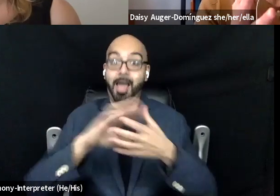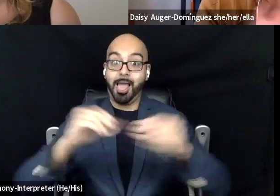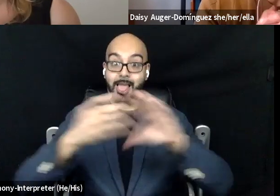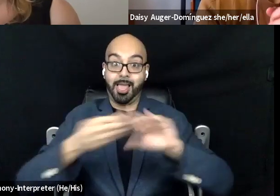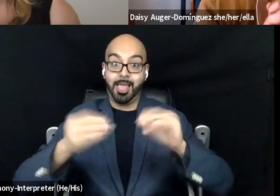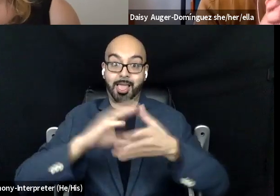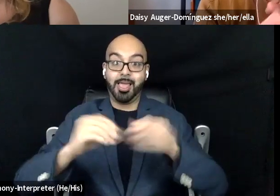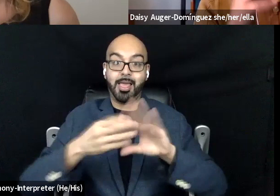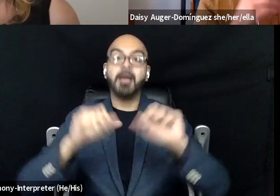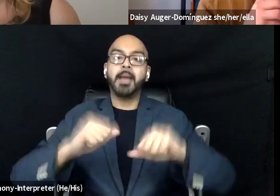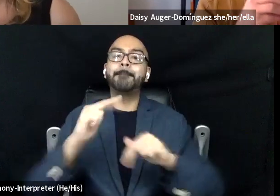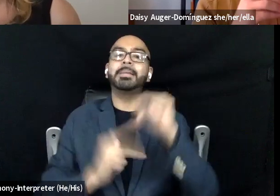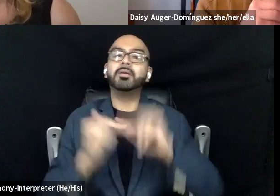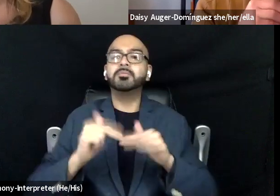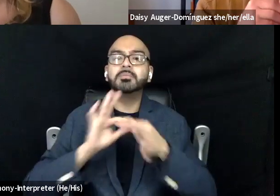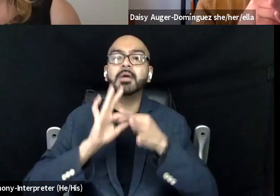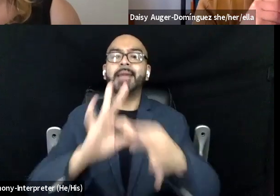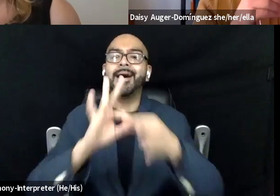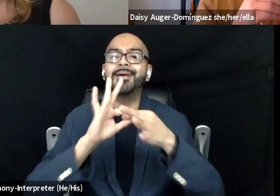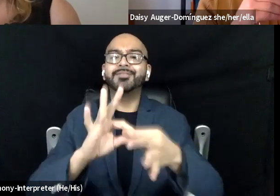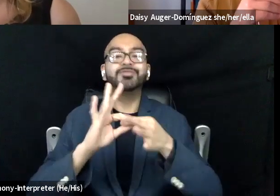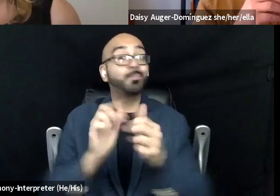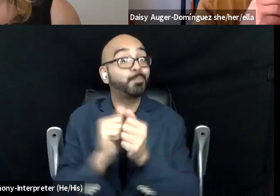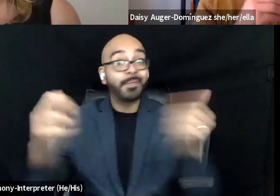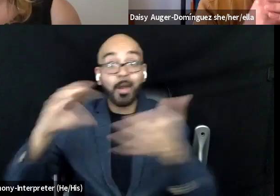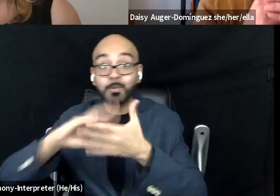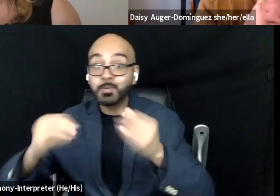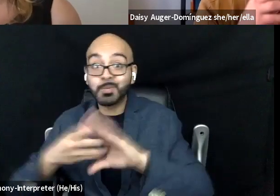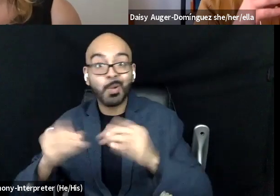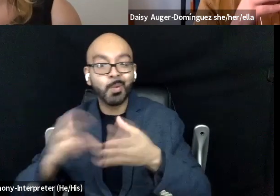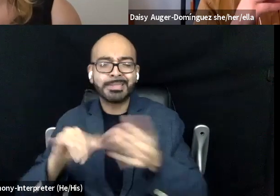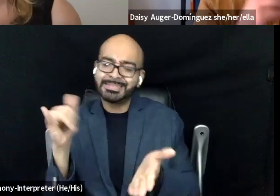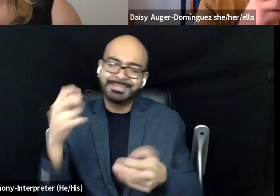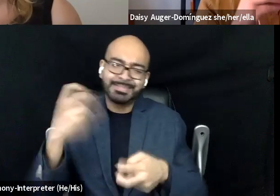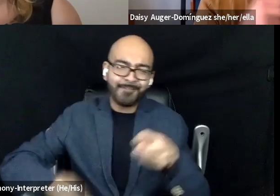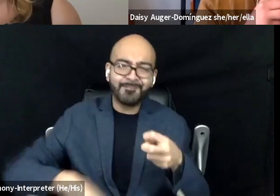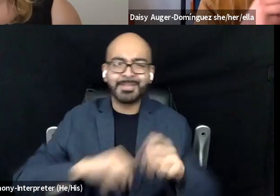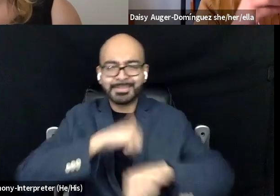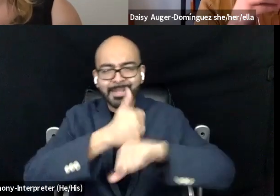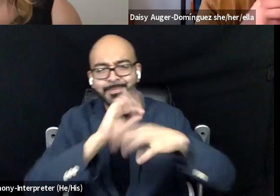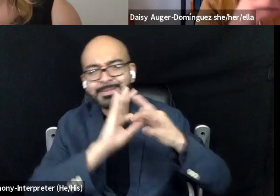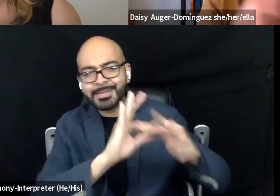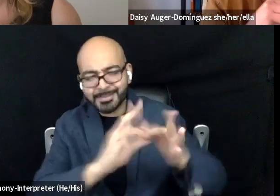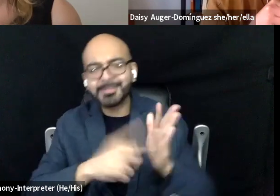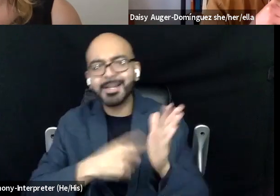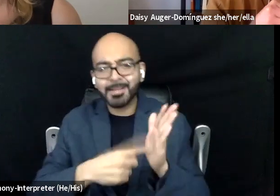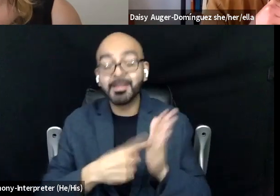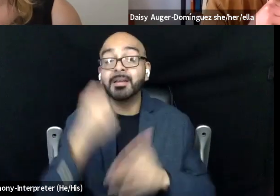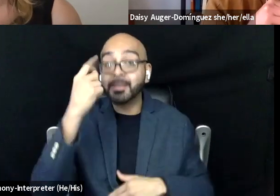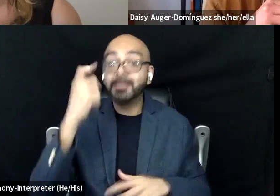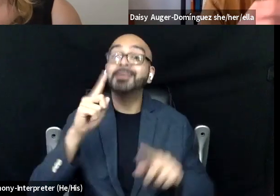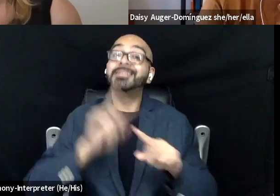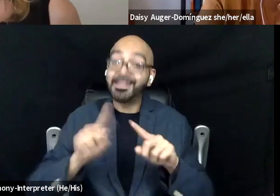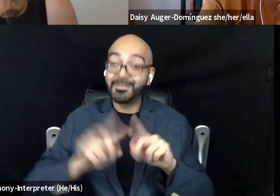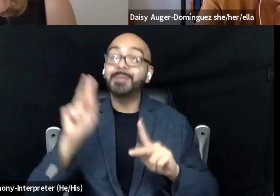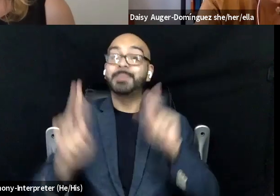otherwise. And so I think storytelling is a critical piece. And let's be clear, different voices get different power in